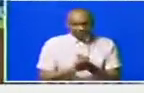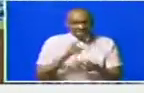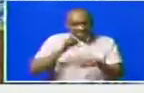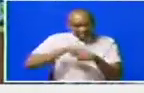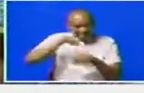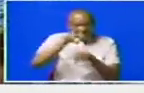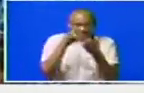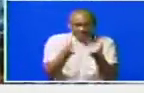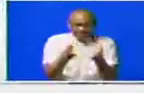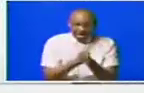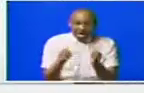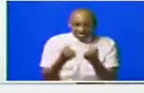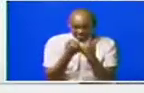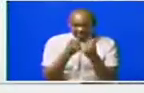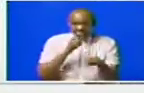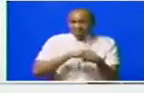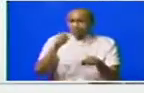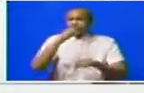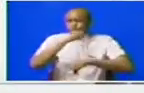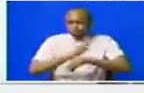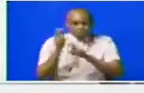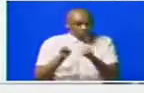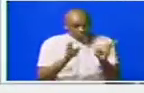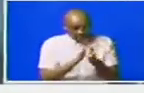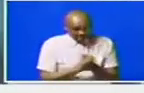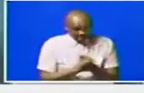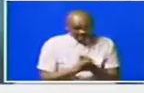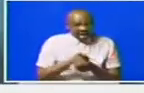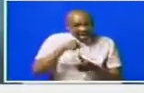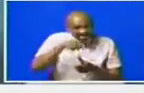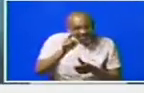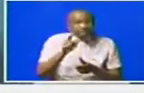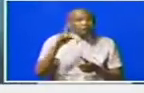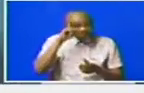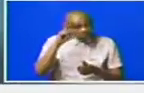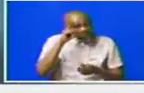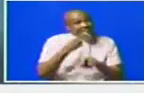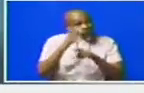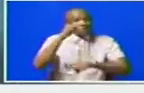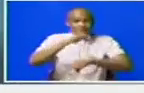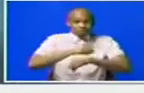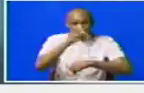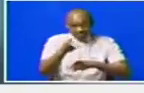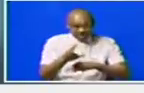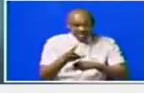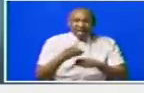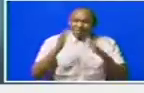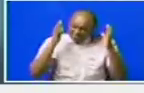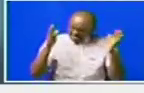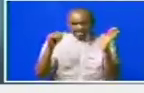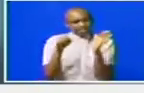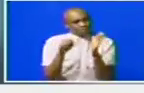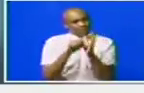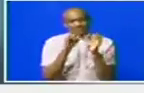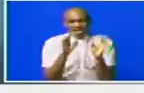to have been on her side as she went to school normally, even advancing to a boarding secondary school without any major